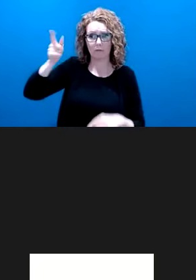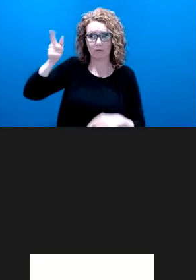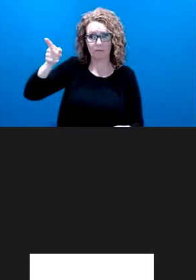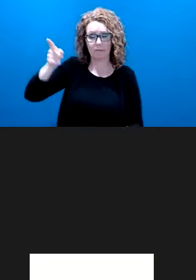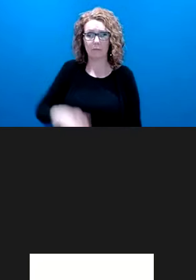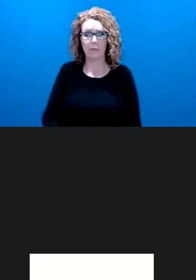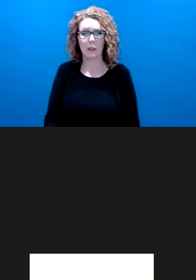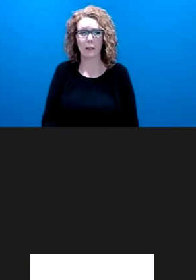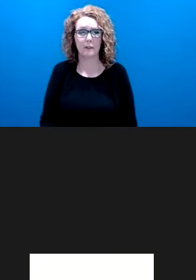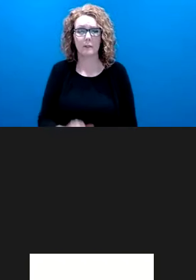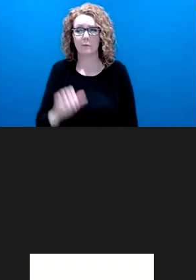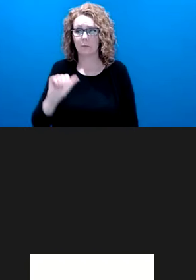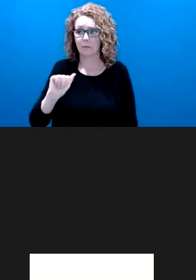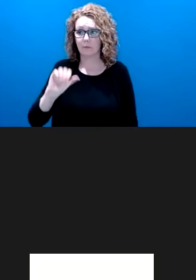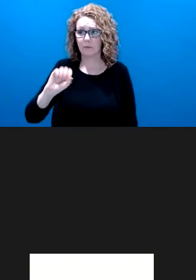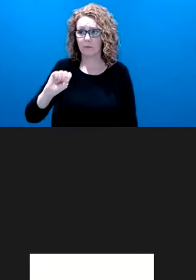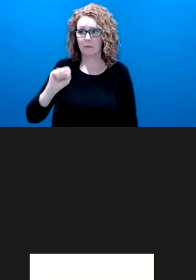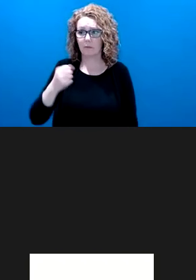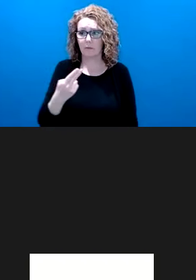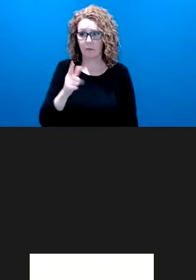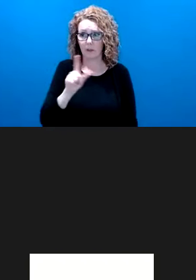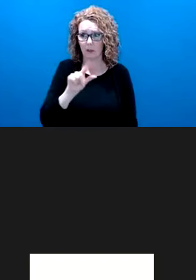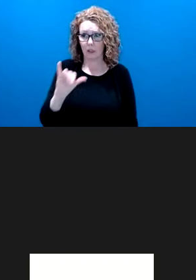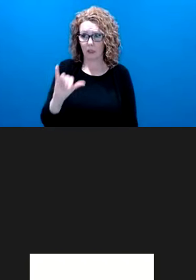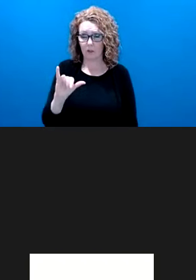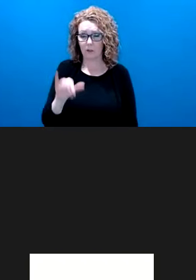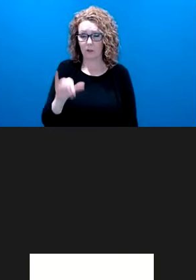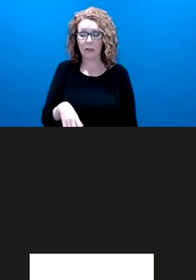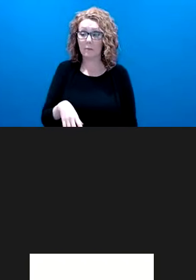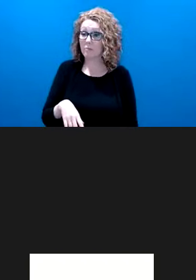So yeah, if you can make a comment, Ross,